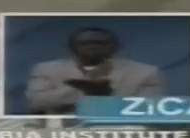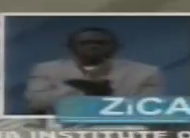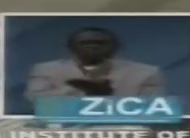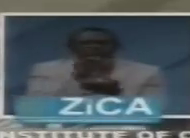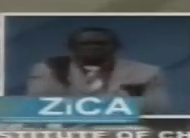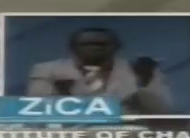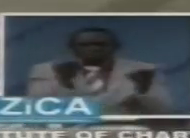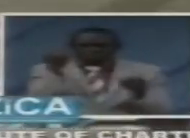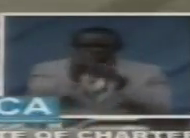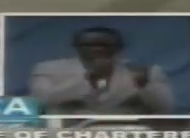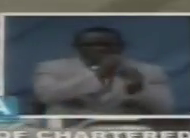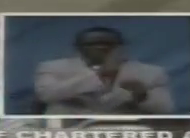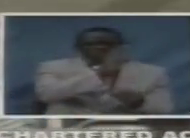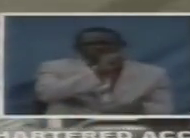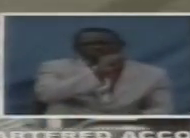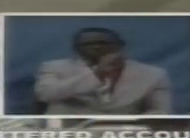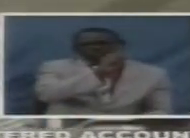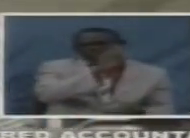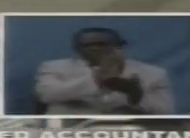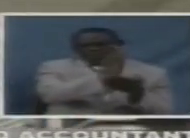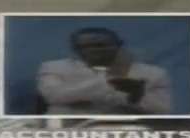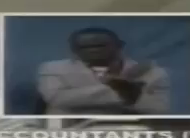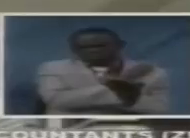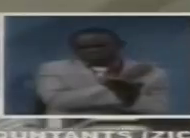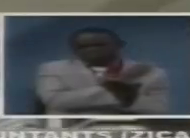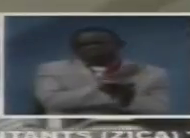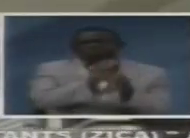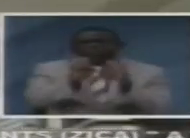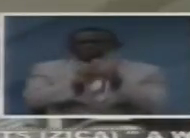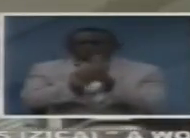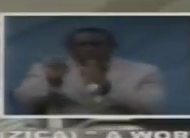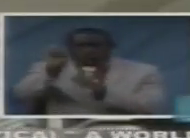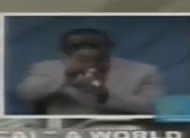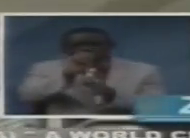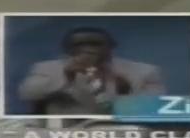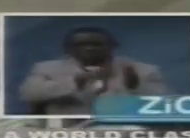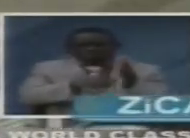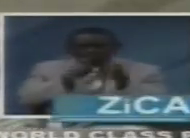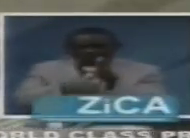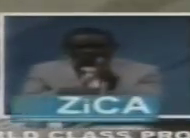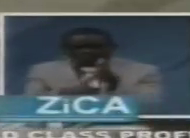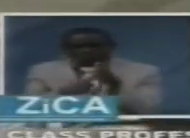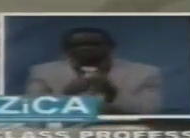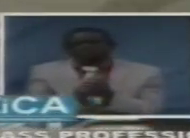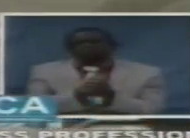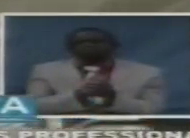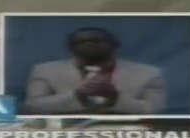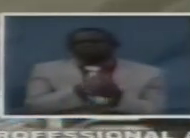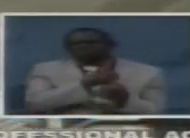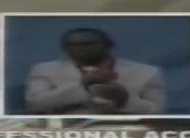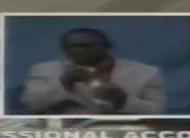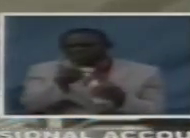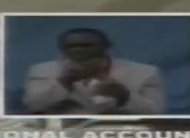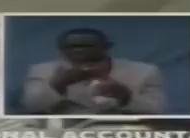year. This was due to a rise in both export volumes and prices. Non-traditional exports,